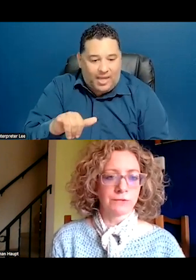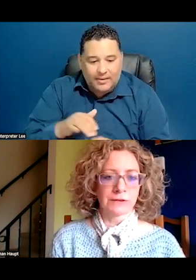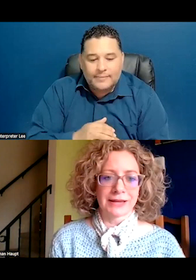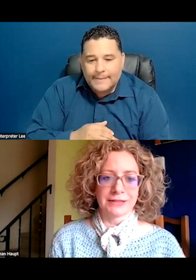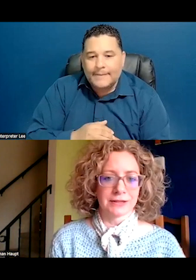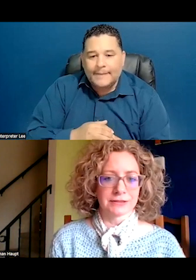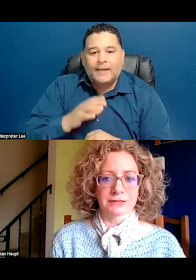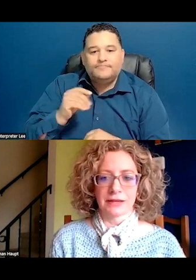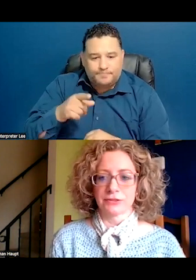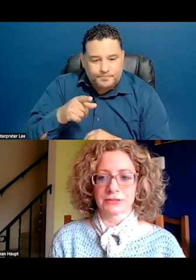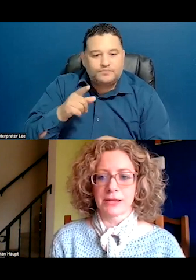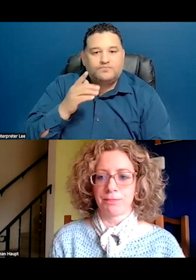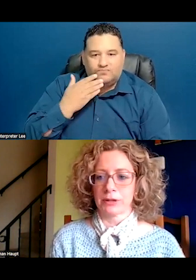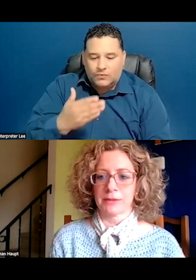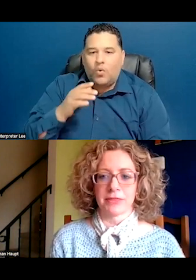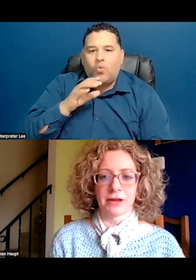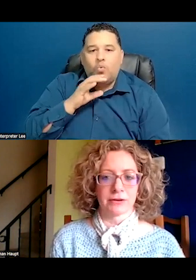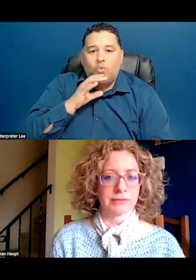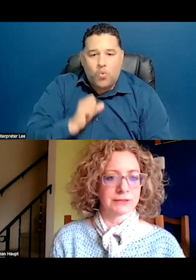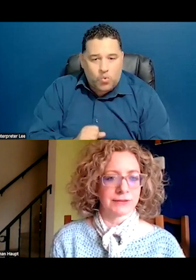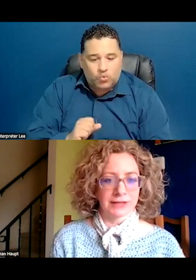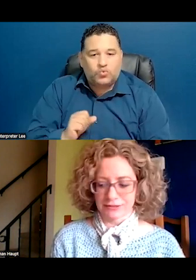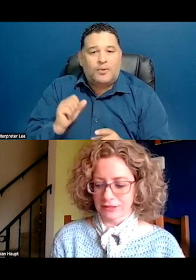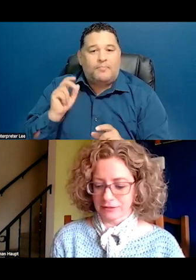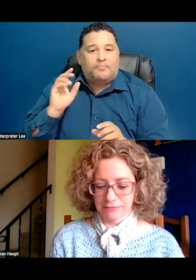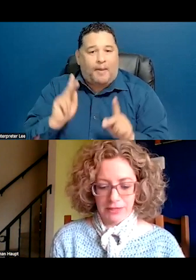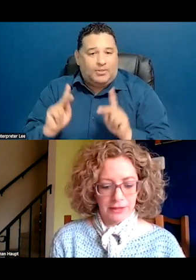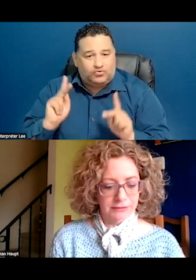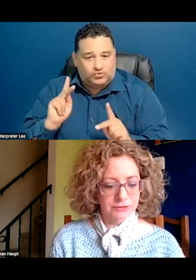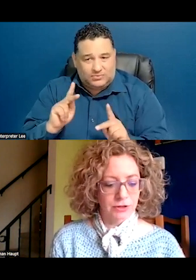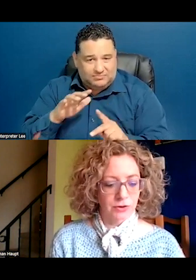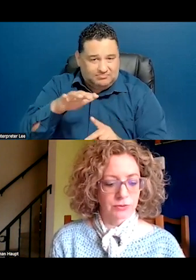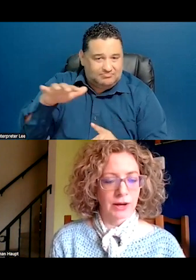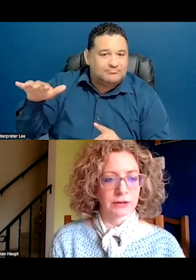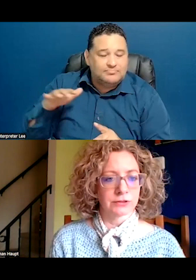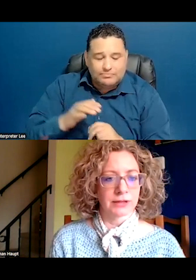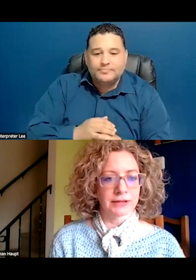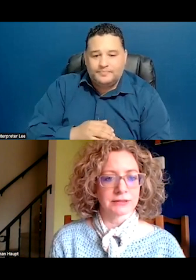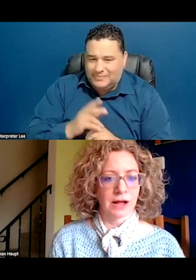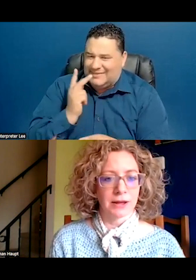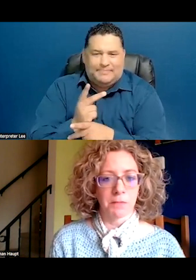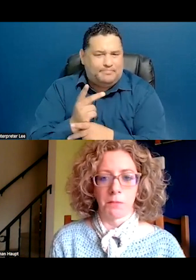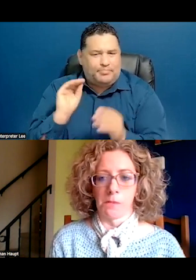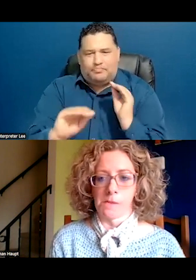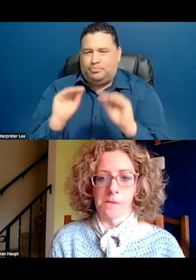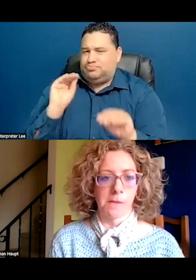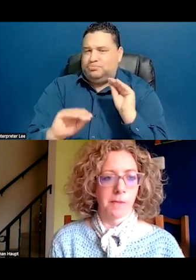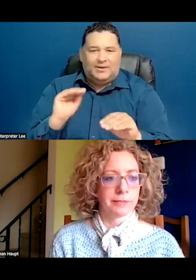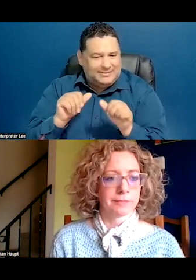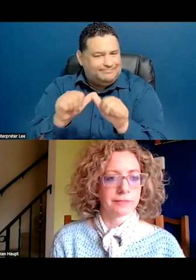So wonderful ideas, and just keep putting them in there. That's fantastic. And let's go to the next slide.